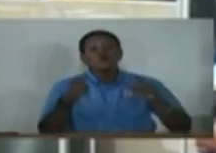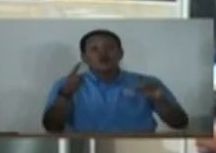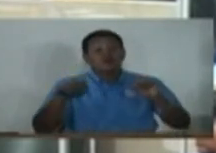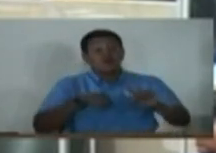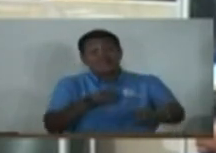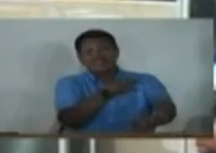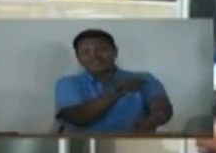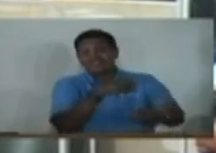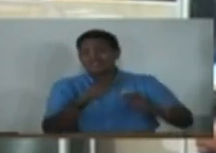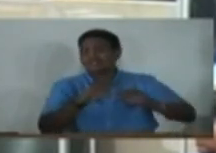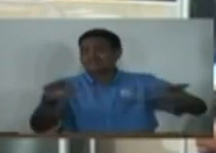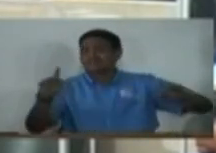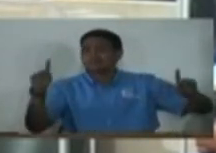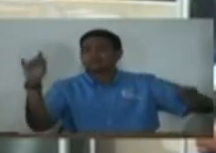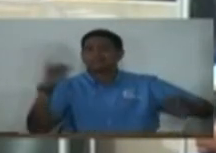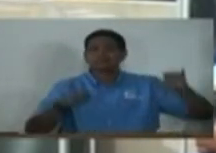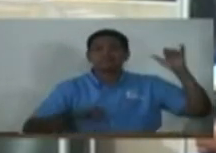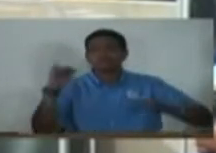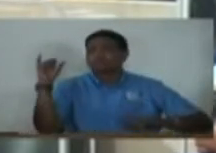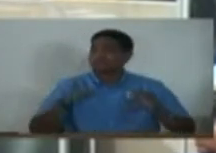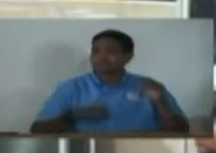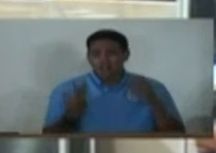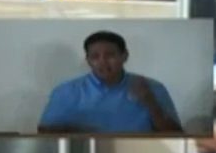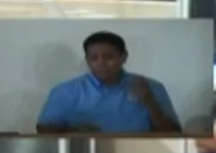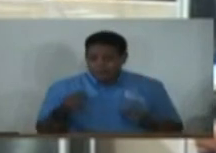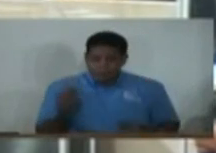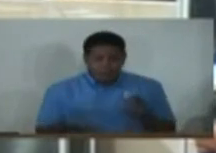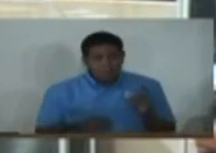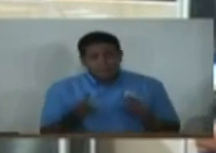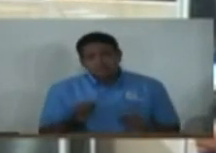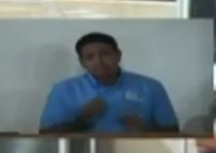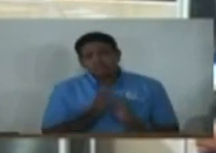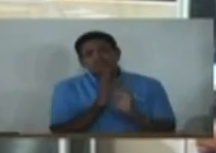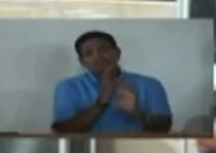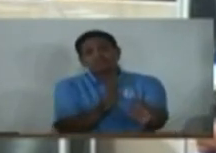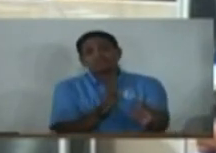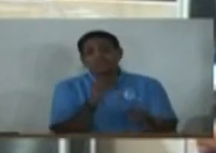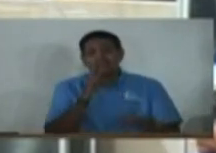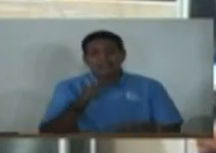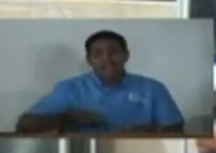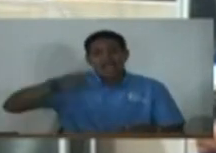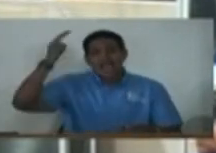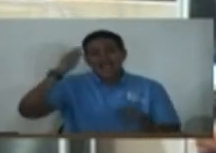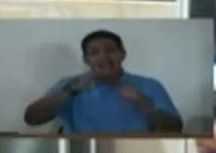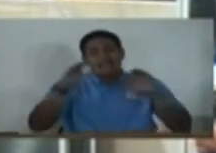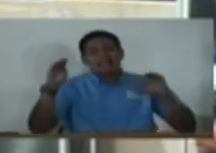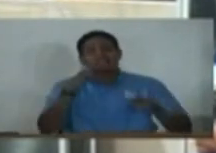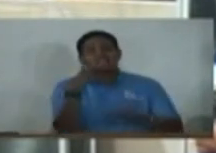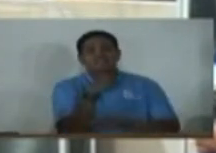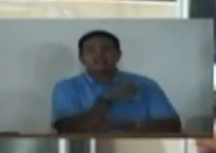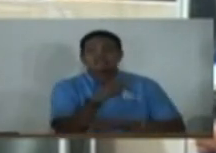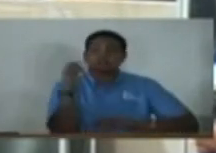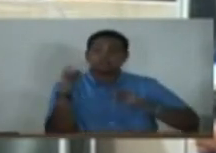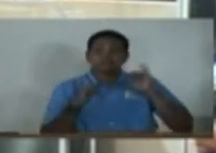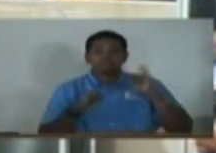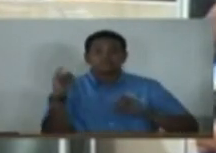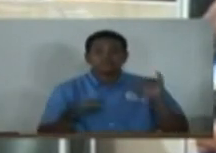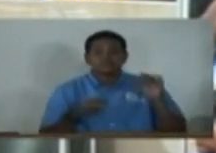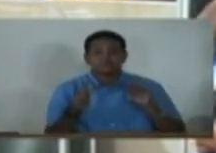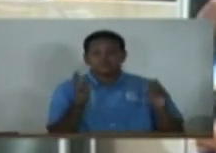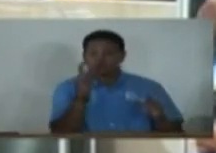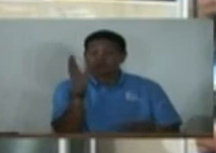vaccinating and people coming in maybe have a higher level of vaccination than persons who are